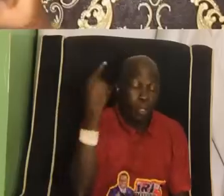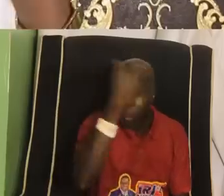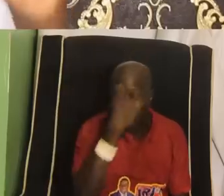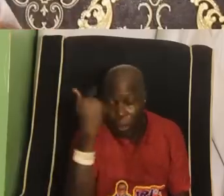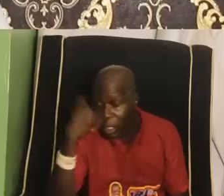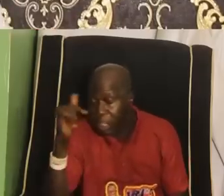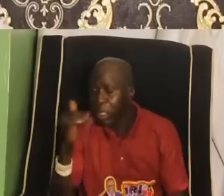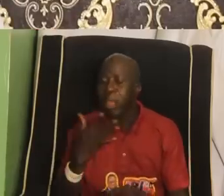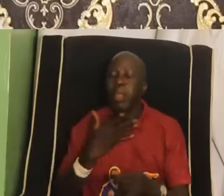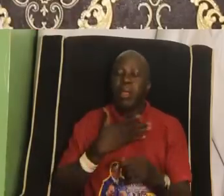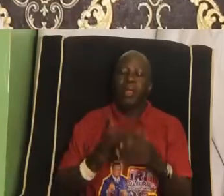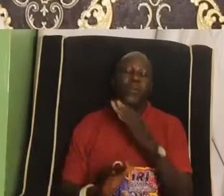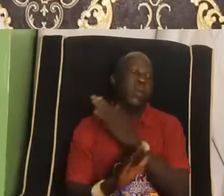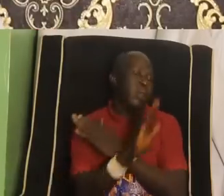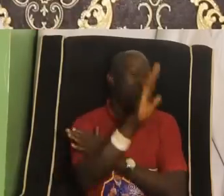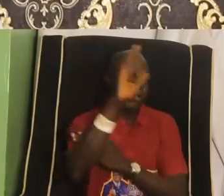ara.